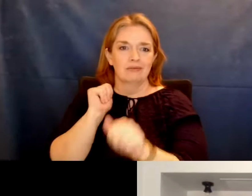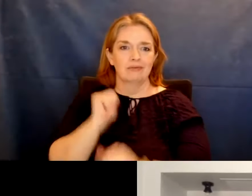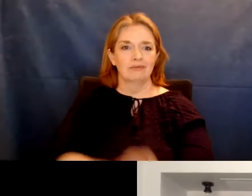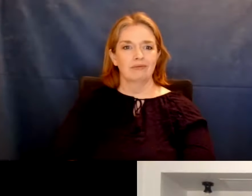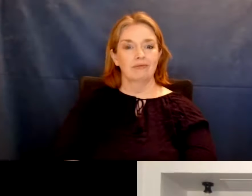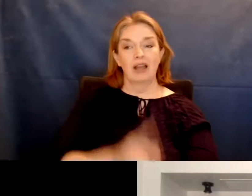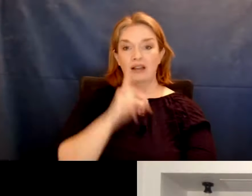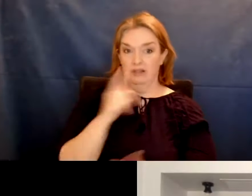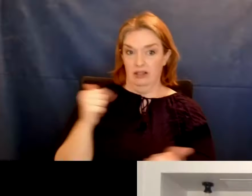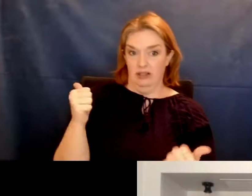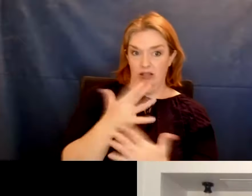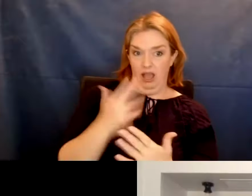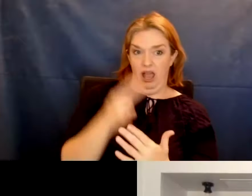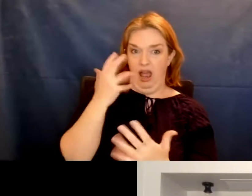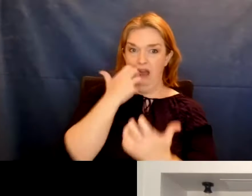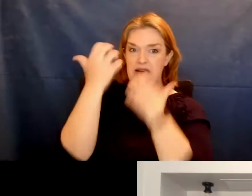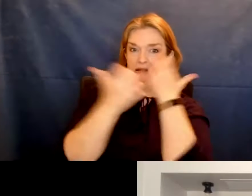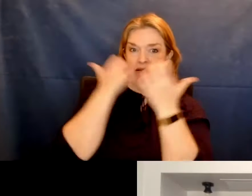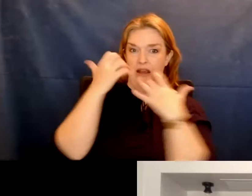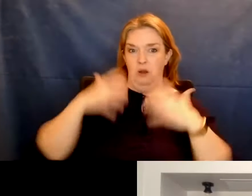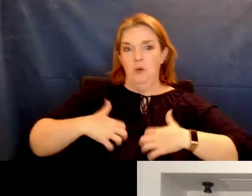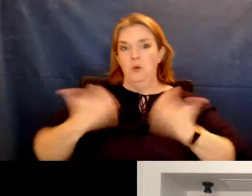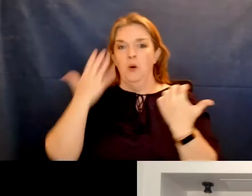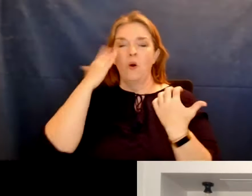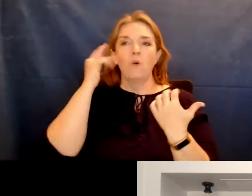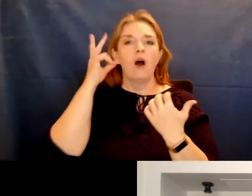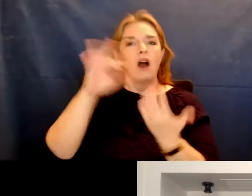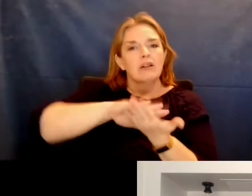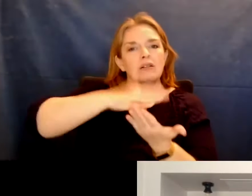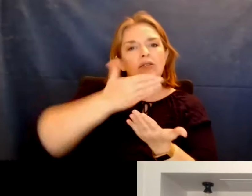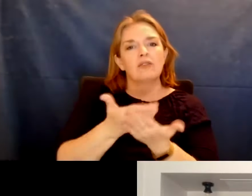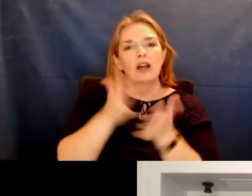For scared high streets enliven why said a frying a man.